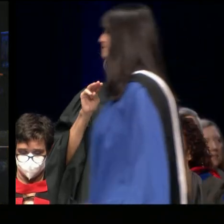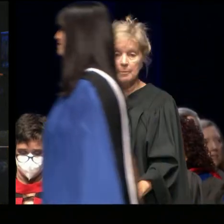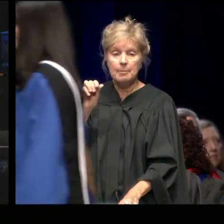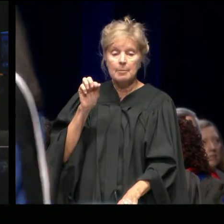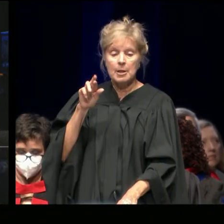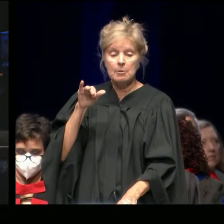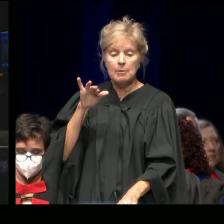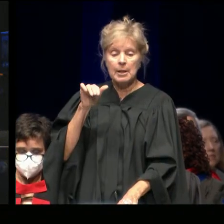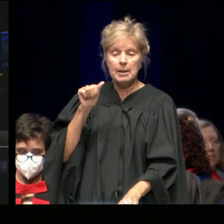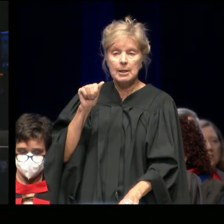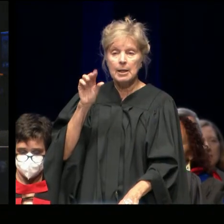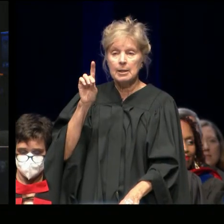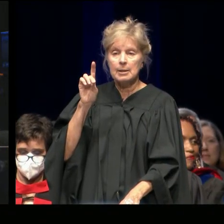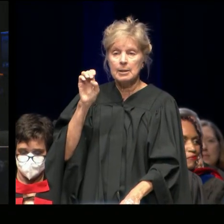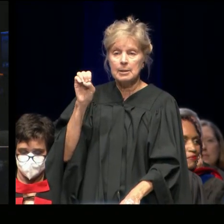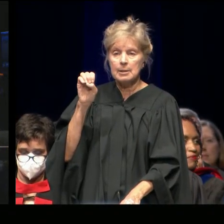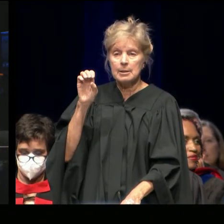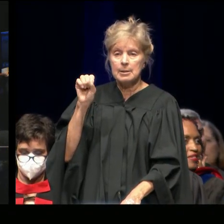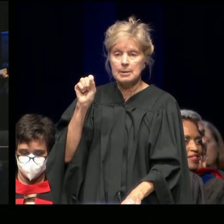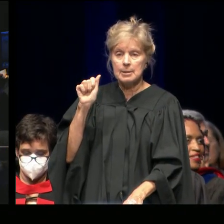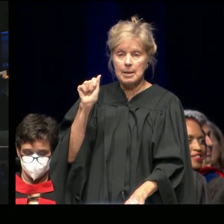Marina Dessa.